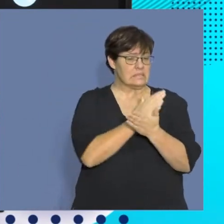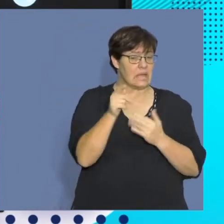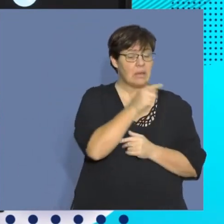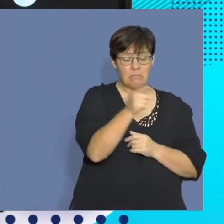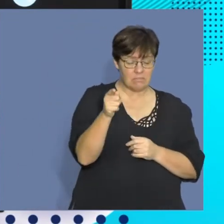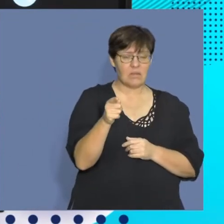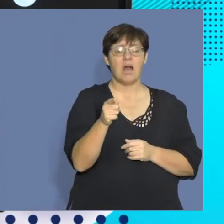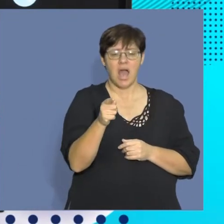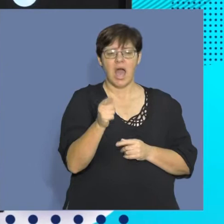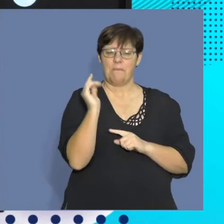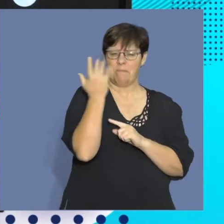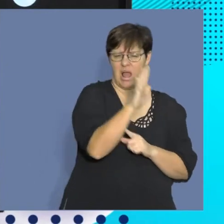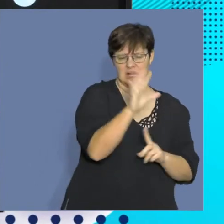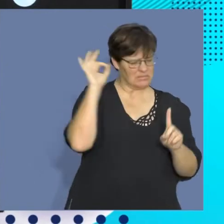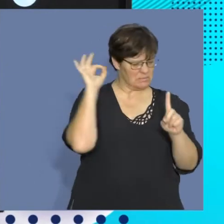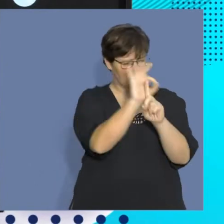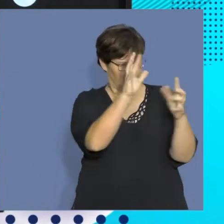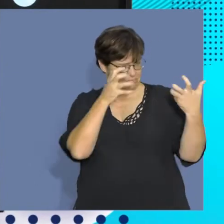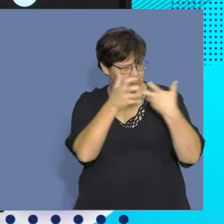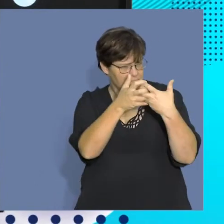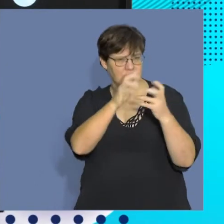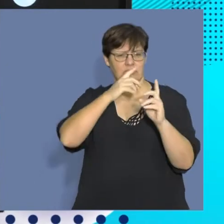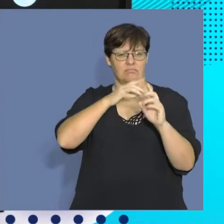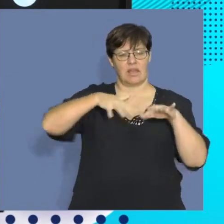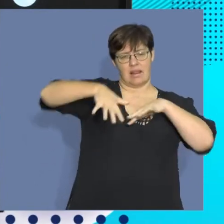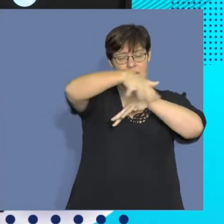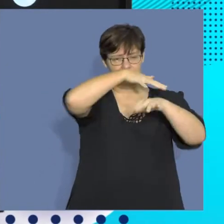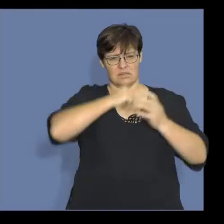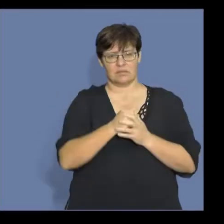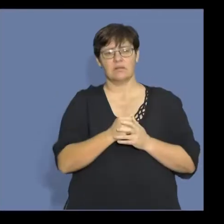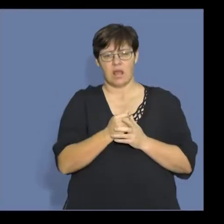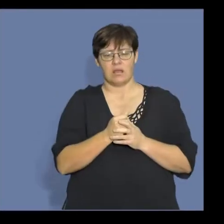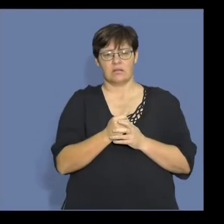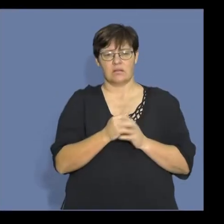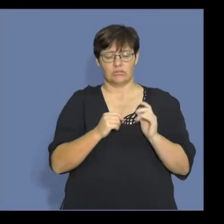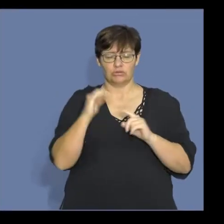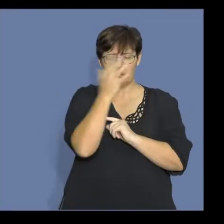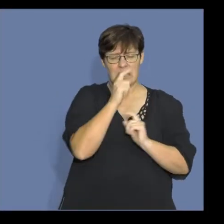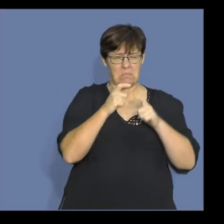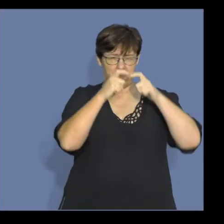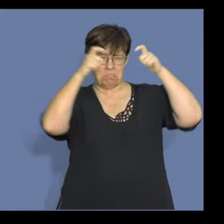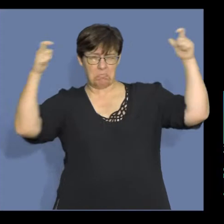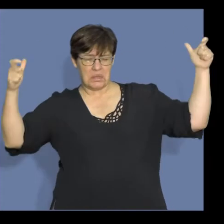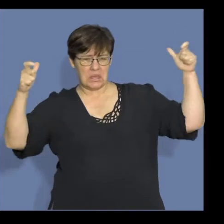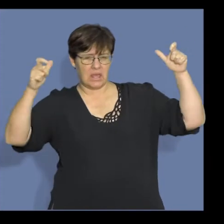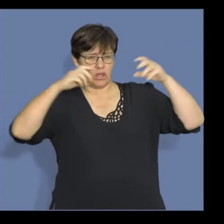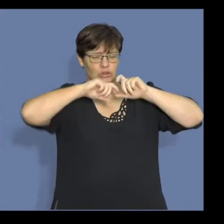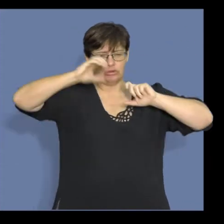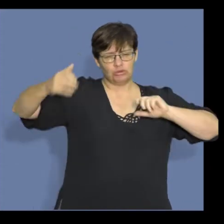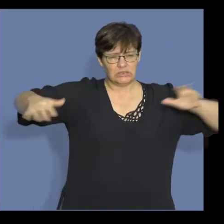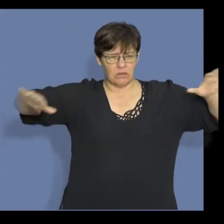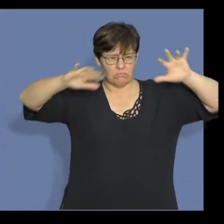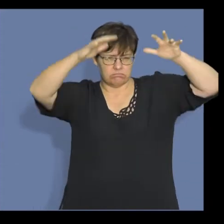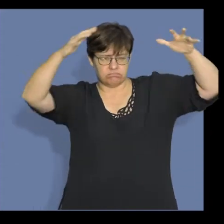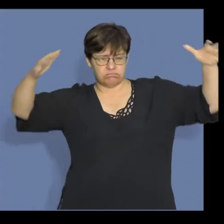these biomes have a distinct type of plant or climate. Here we're looking at shade-loving large trees which